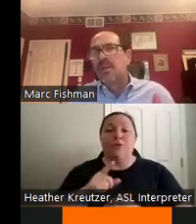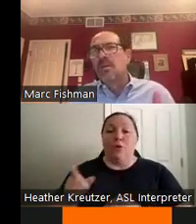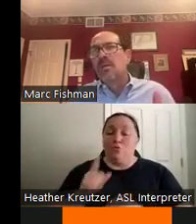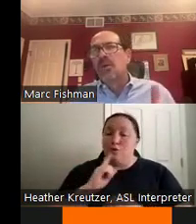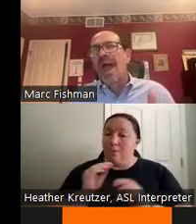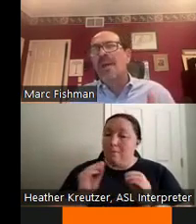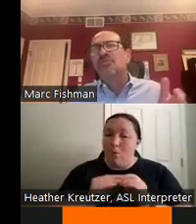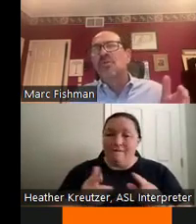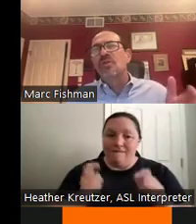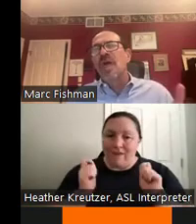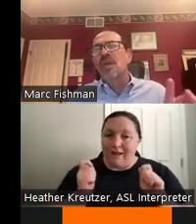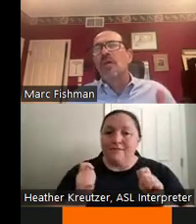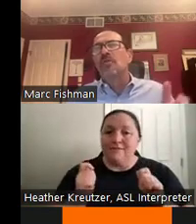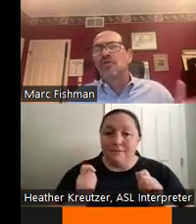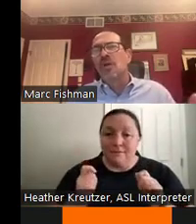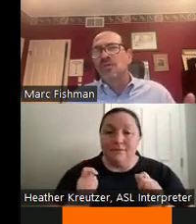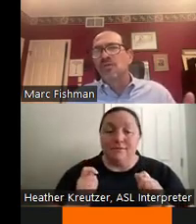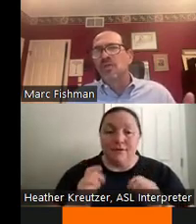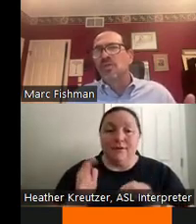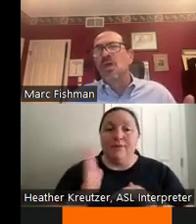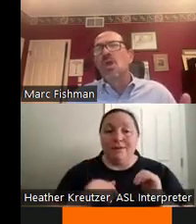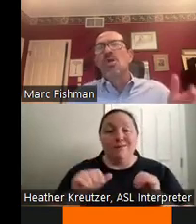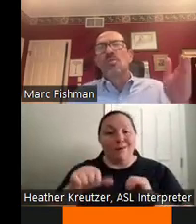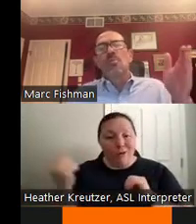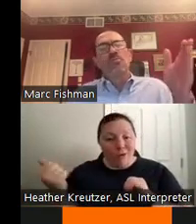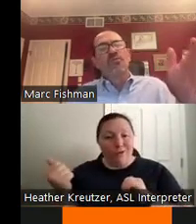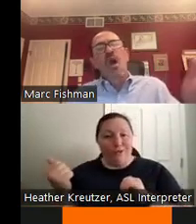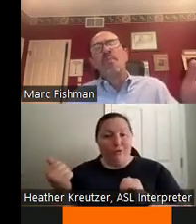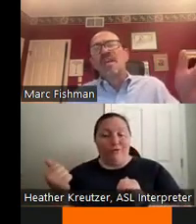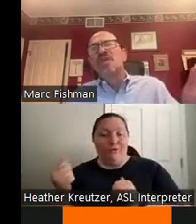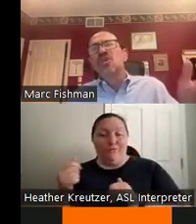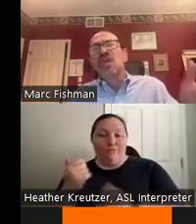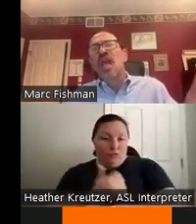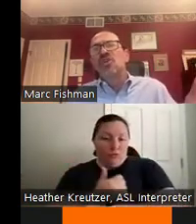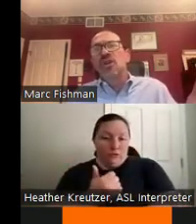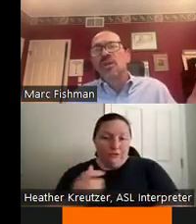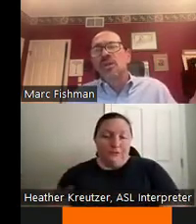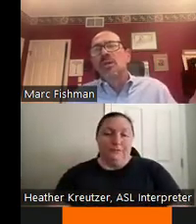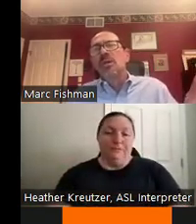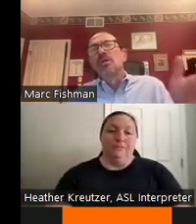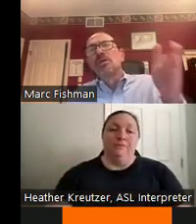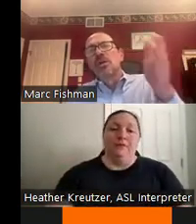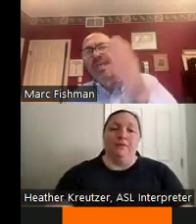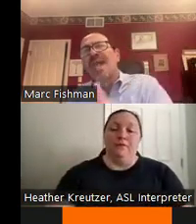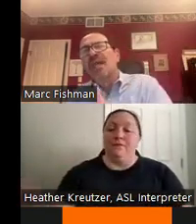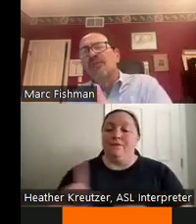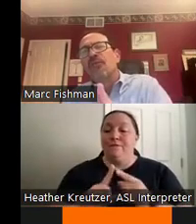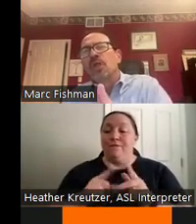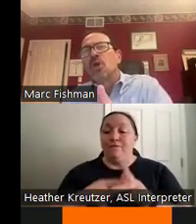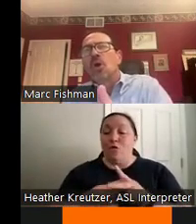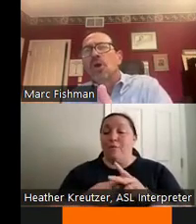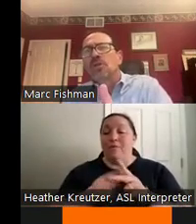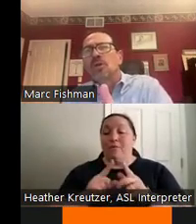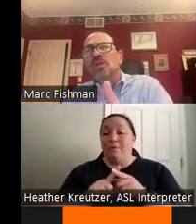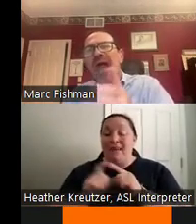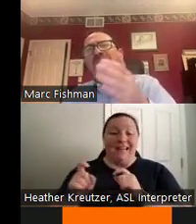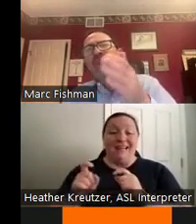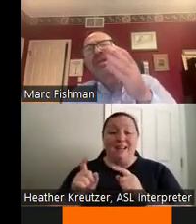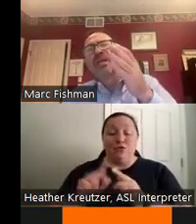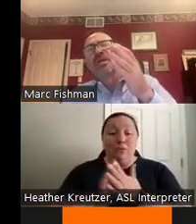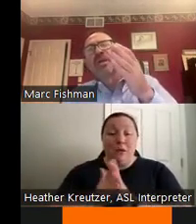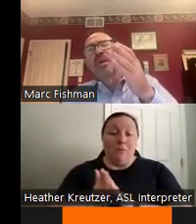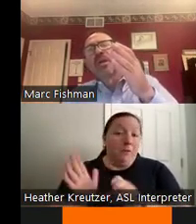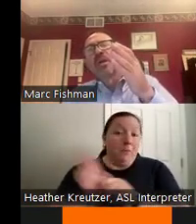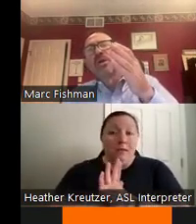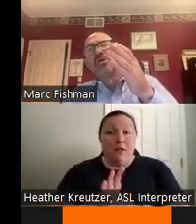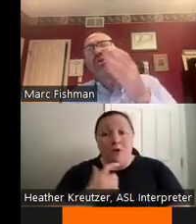rapid, perhaps, than other substances. From initiation to getting fully hooked, to